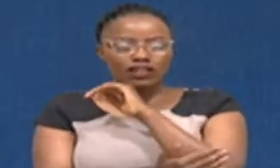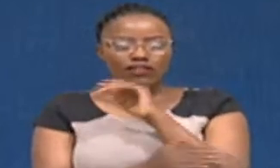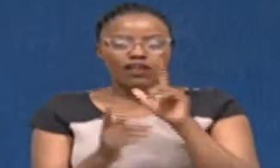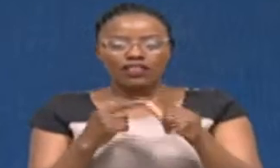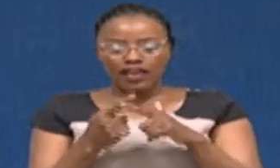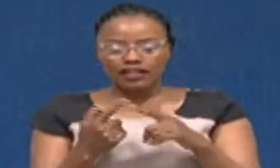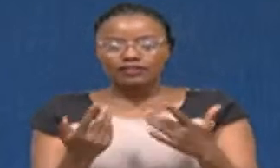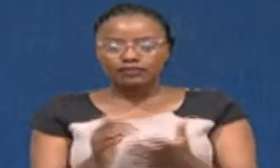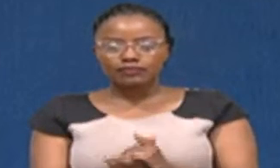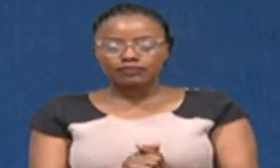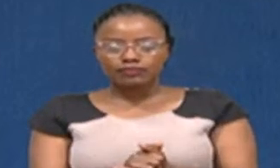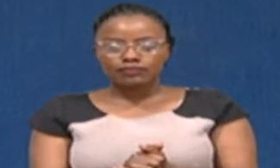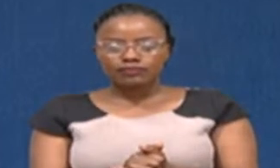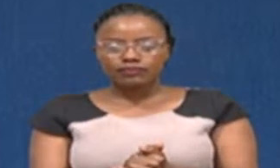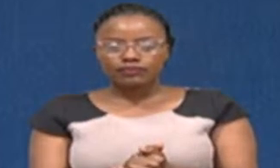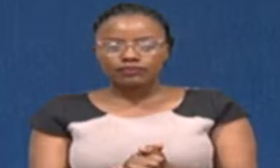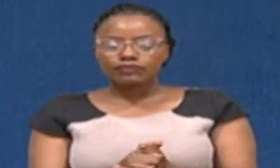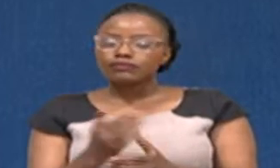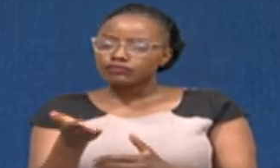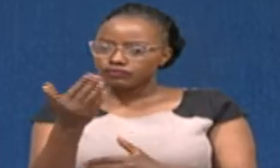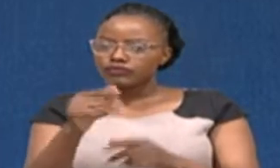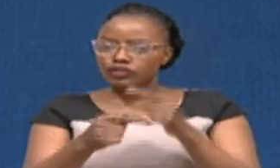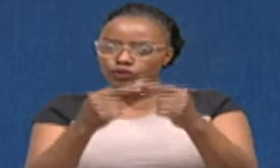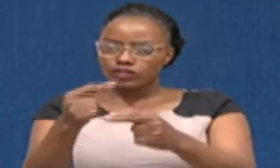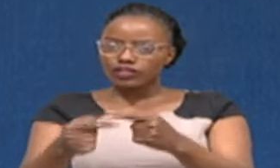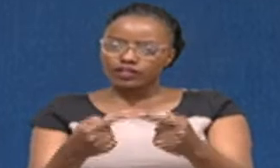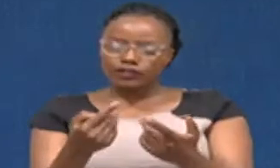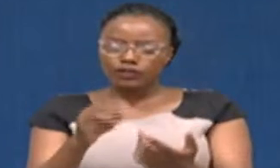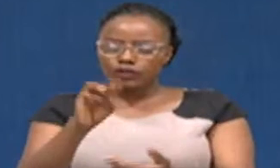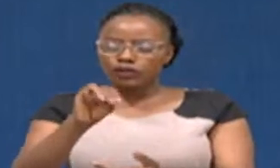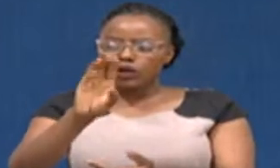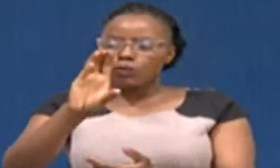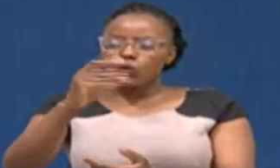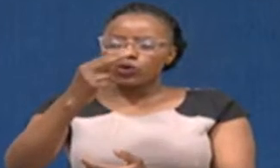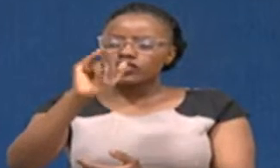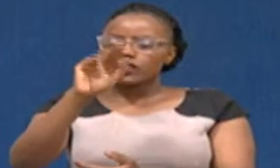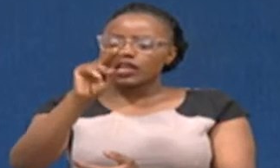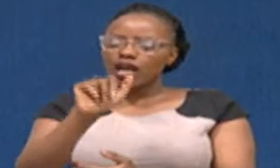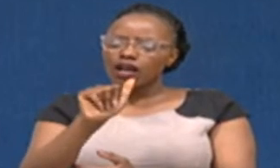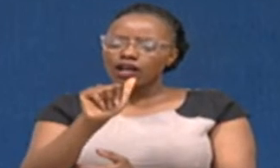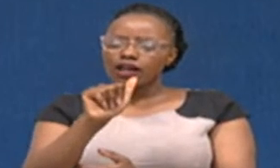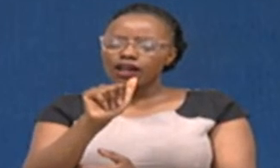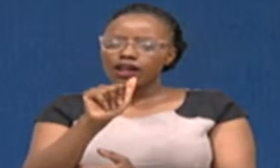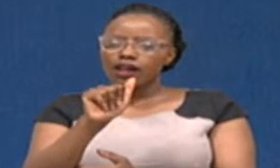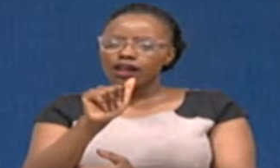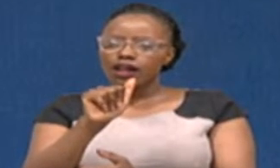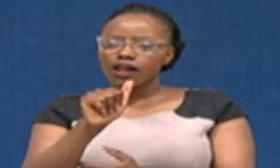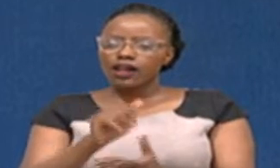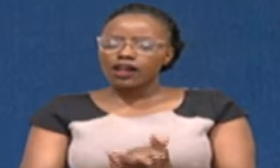then... Go ahead, Mushina. Yes.